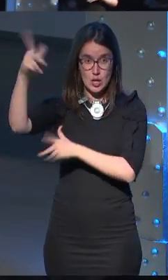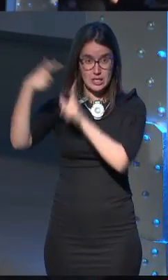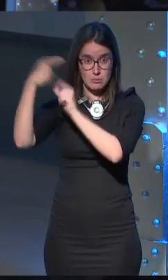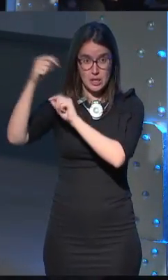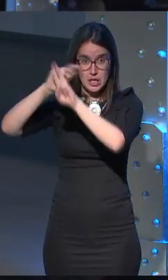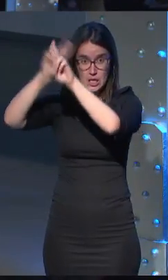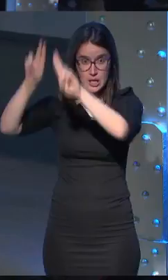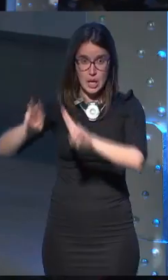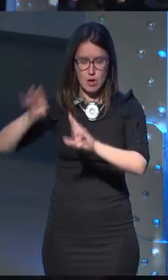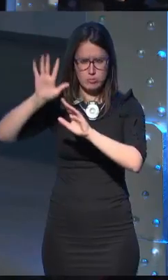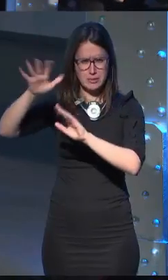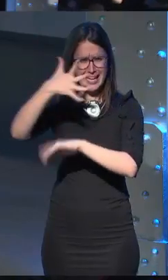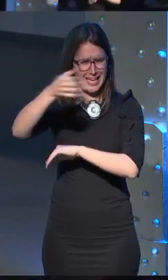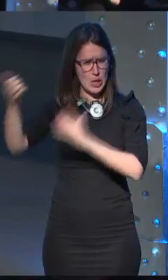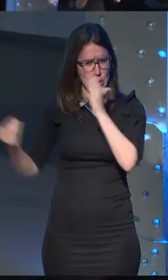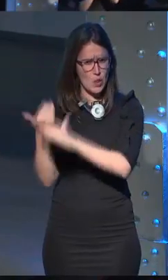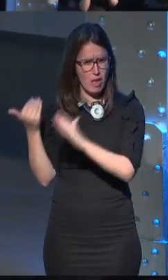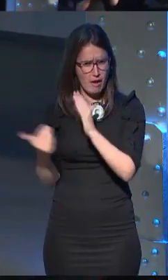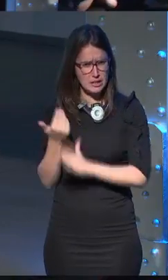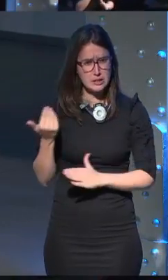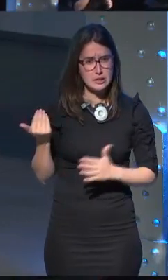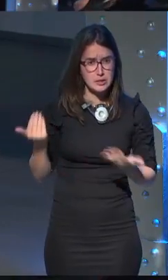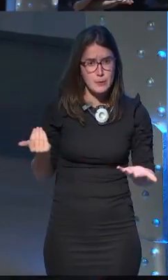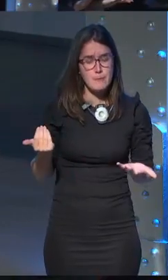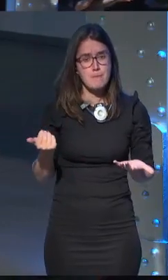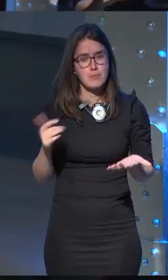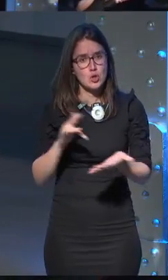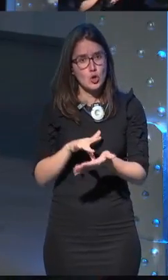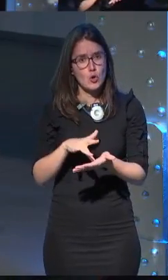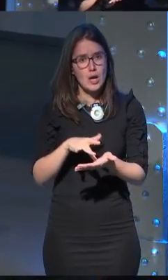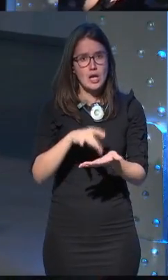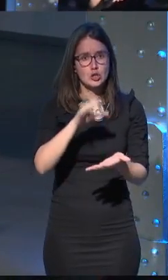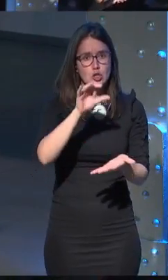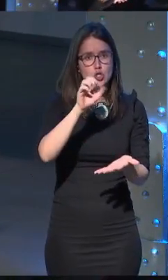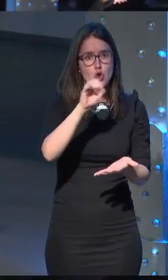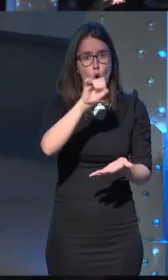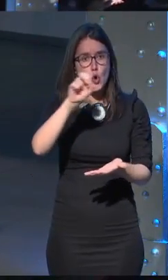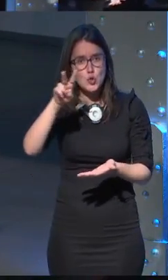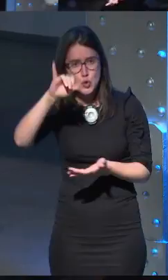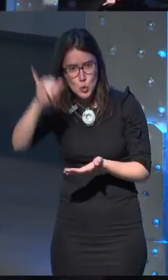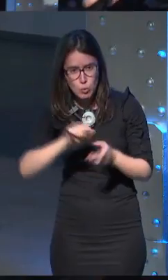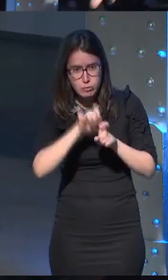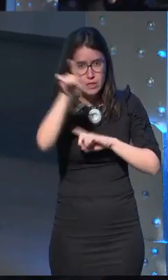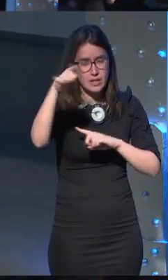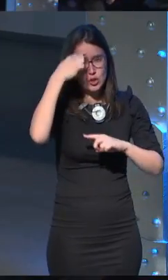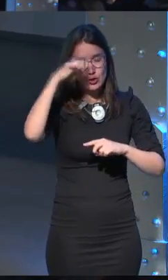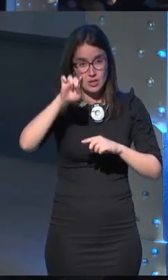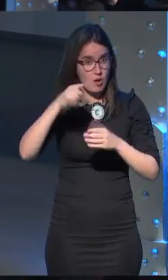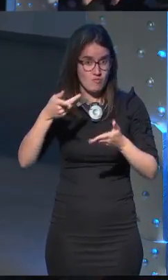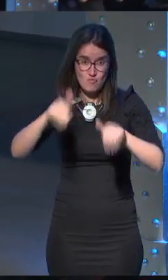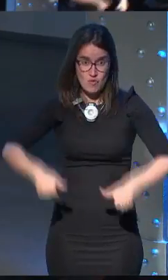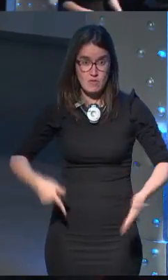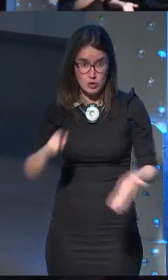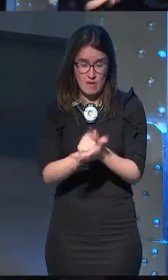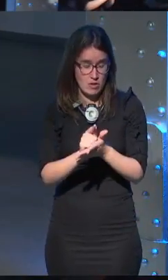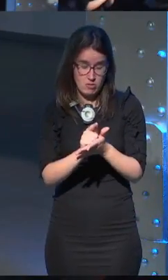I'm in the Soyuz, and I'm backing away from it, knowing I would never be there again. And I'm looking out at the truss, this metal truss shining in the